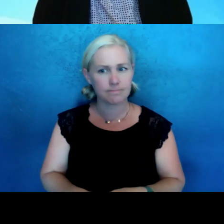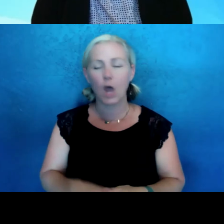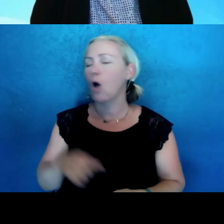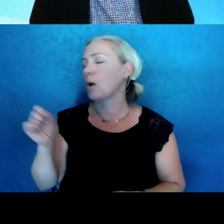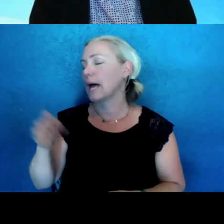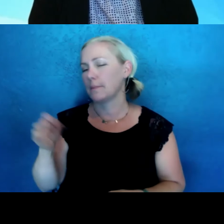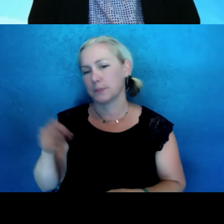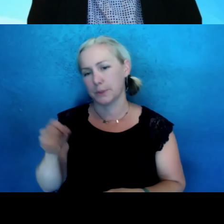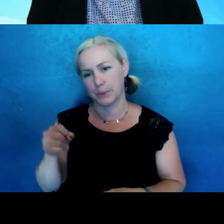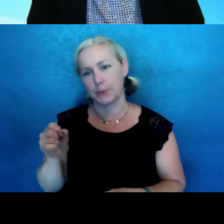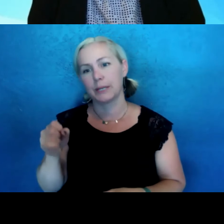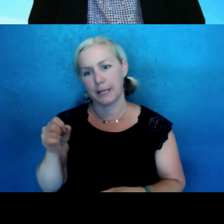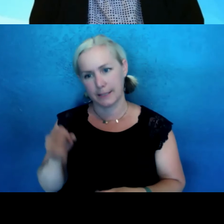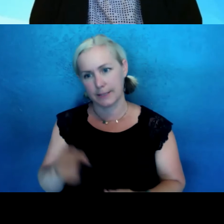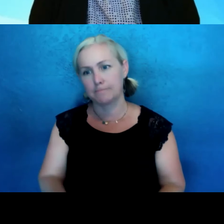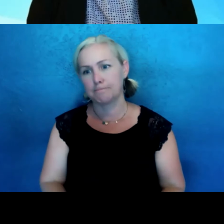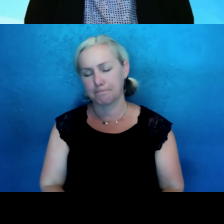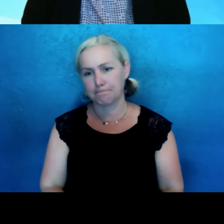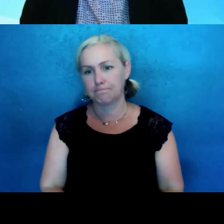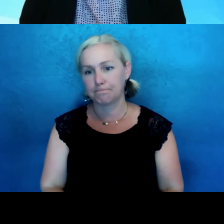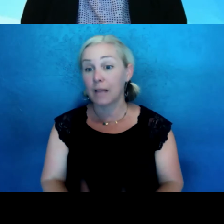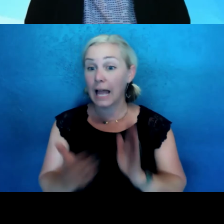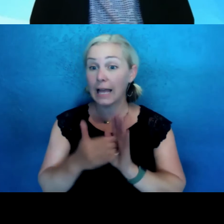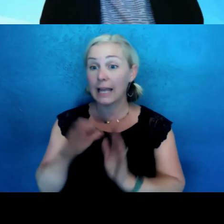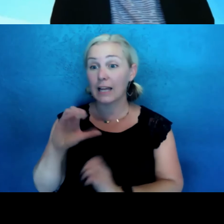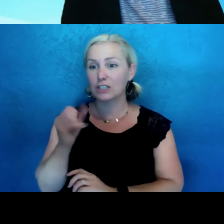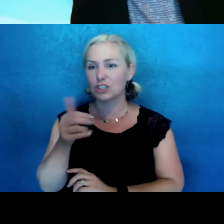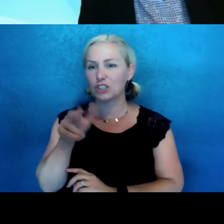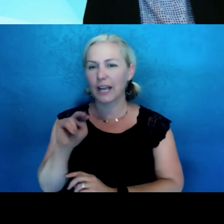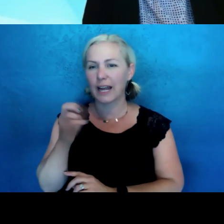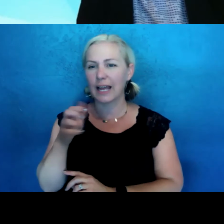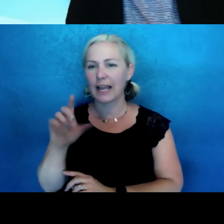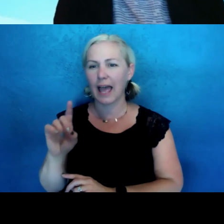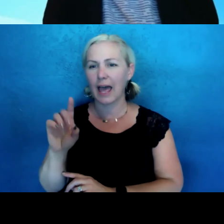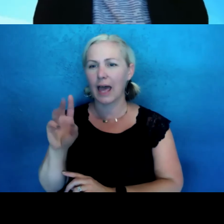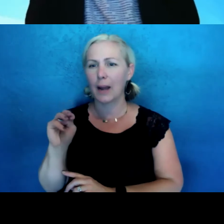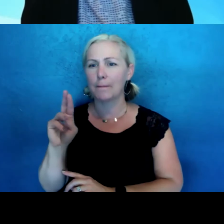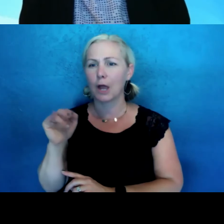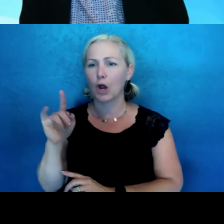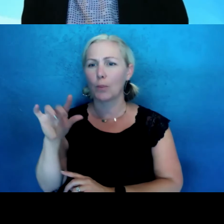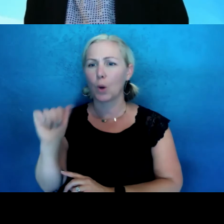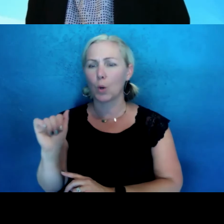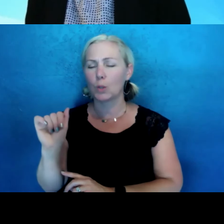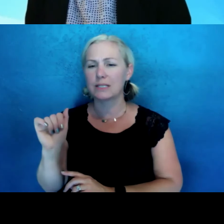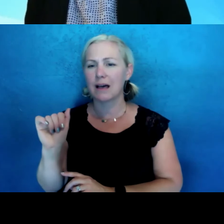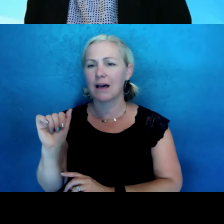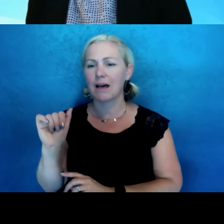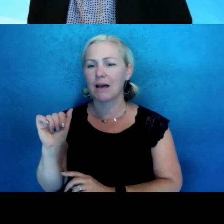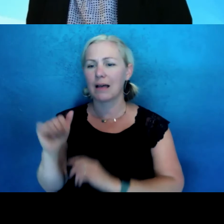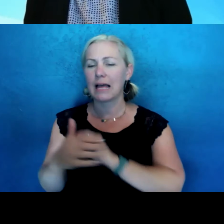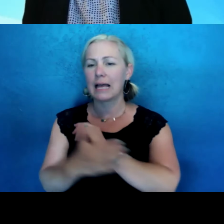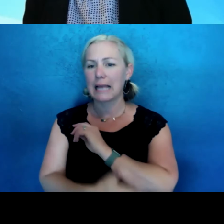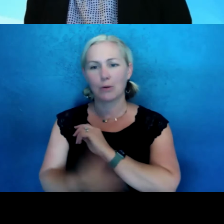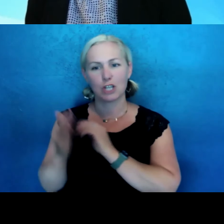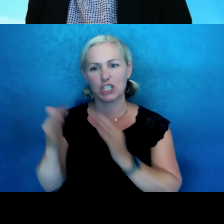Absolutely, that's absolutely. And again, Shannon Gadd from Mariposa County, the former Kentucky Director of Aging, raised that